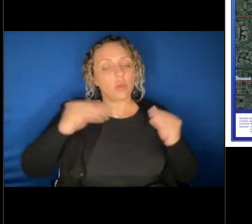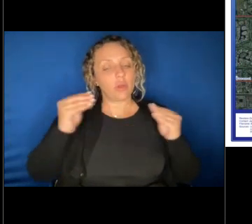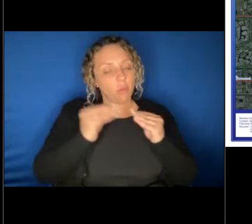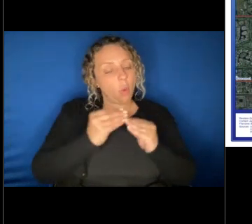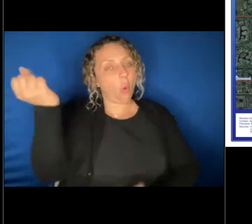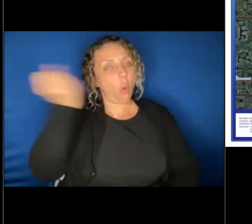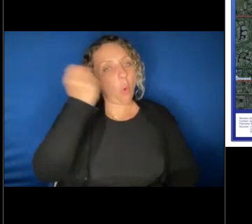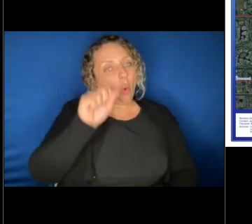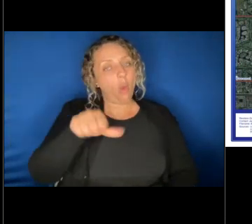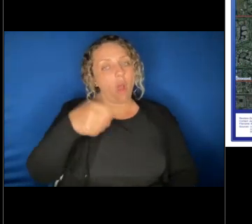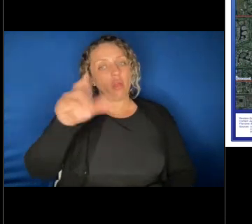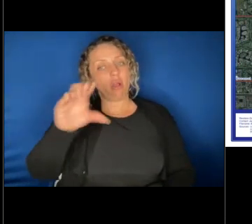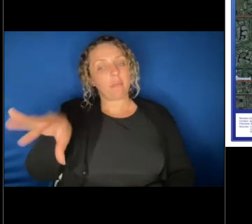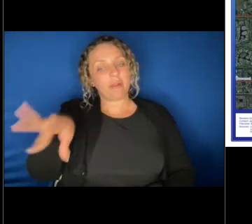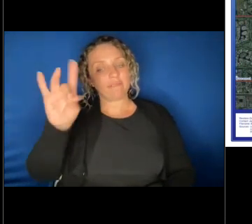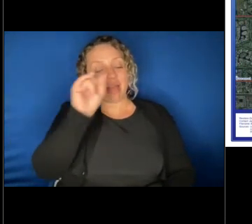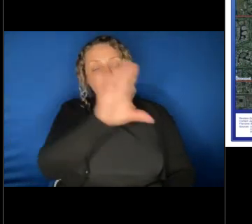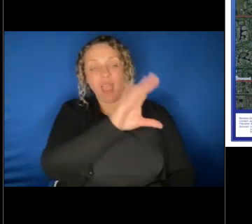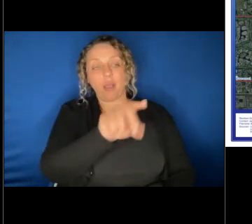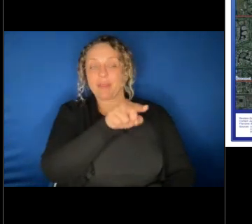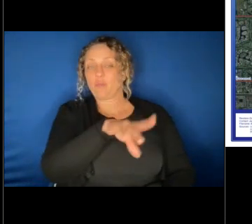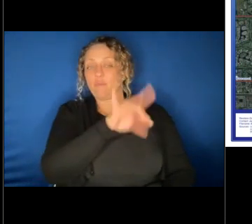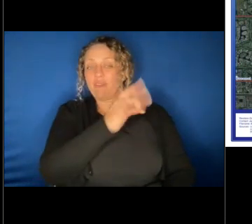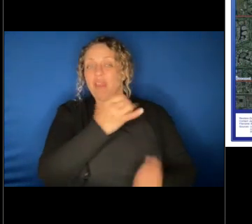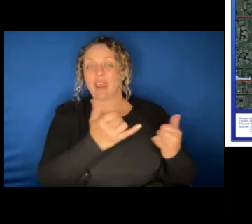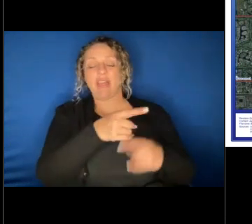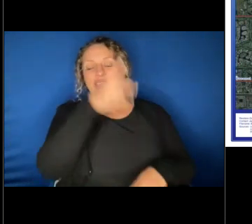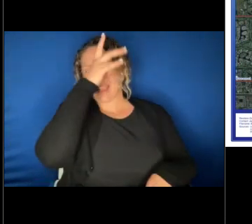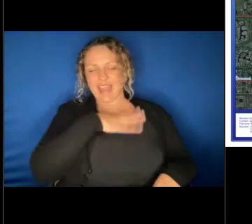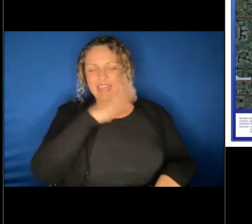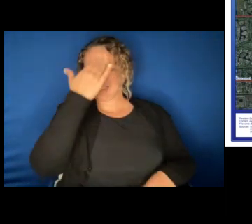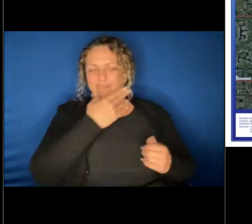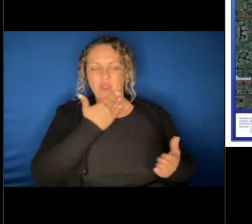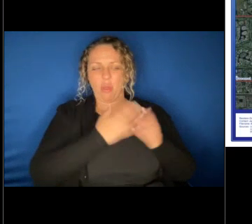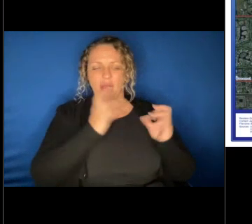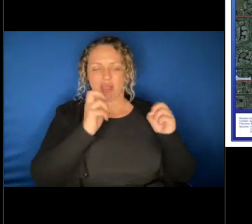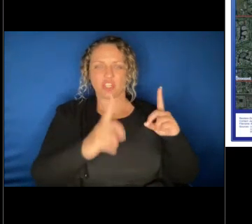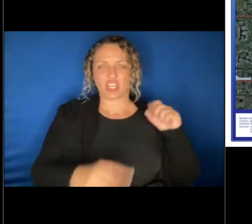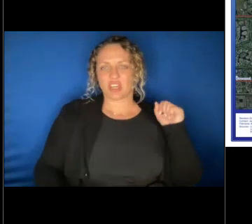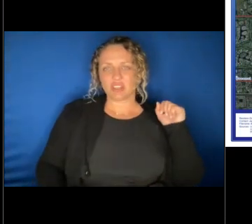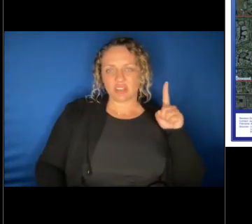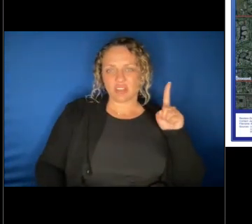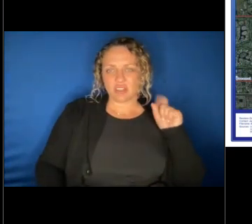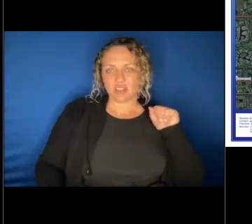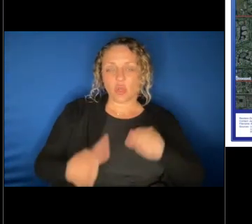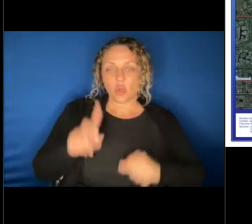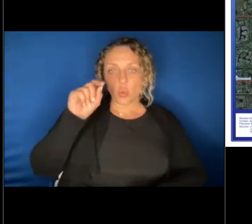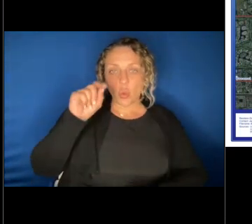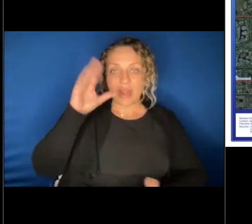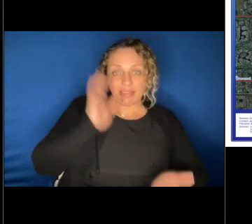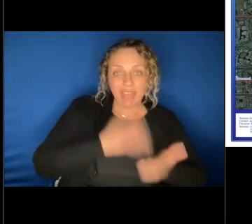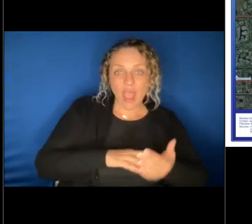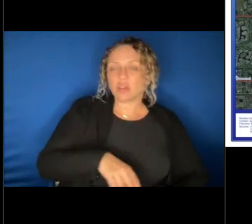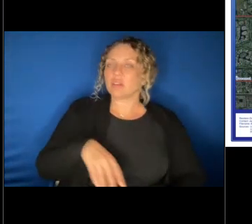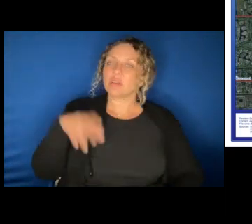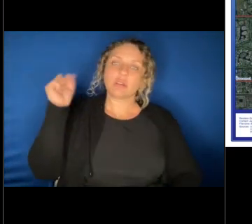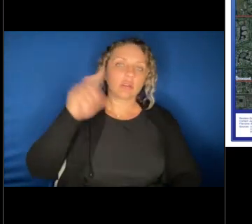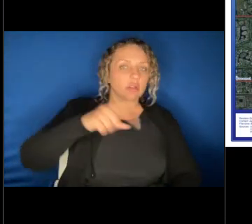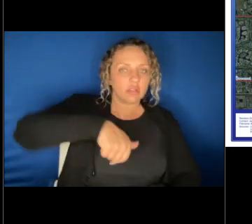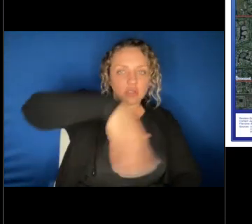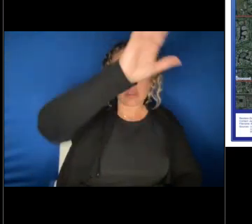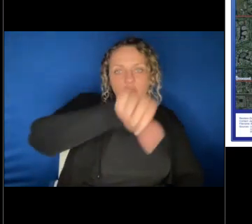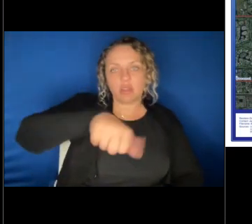a different company, because that company is not, the guy didn't seem very well educated. You know, $20,000, give him the $20,000, go home,